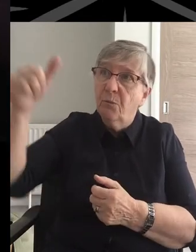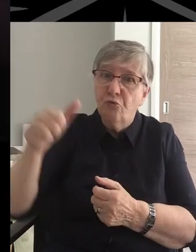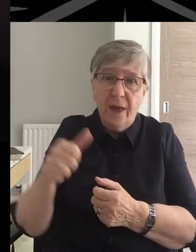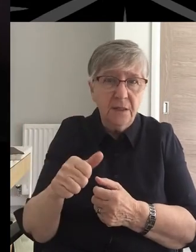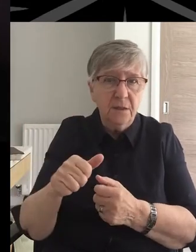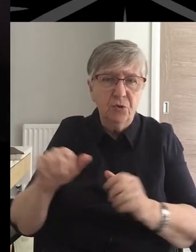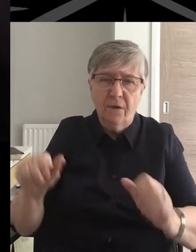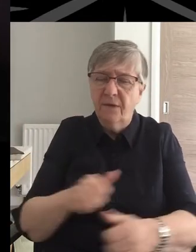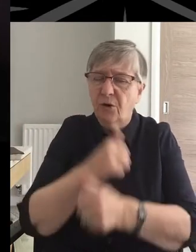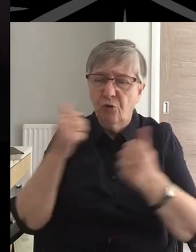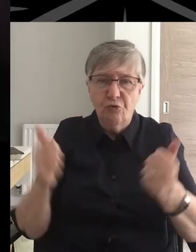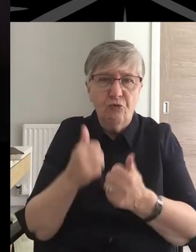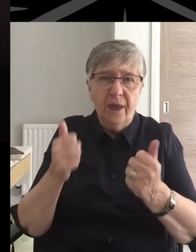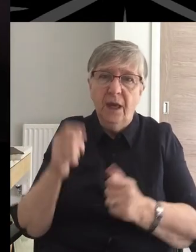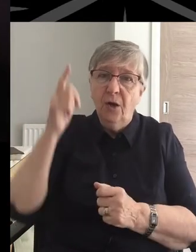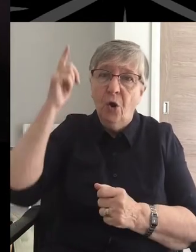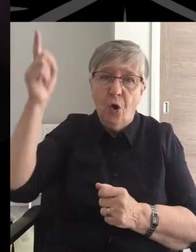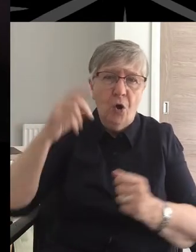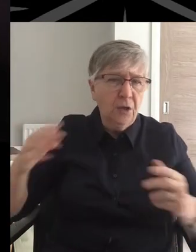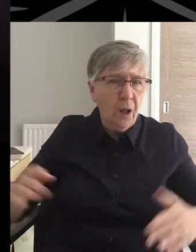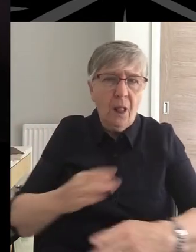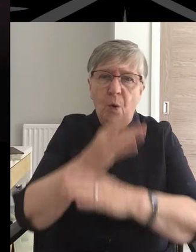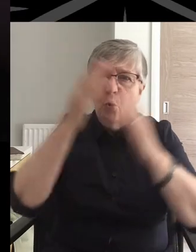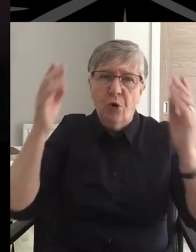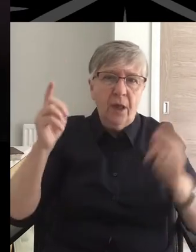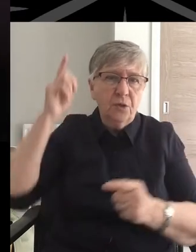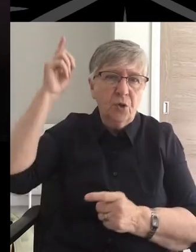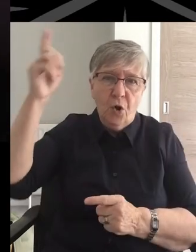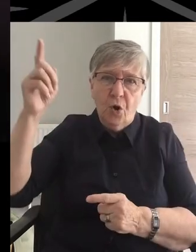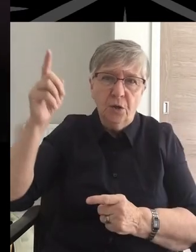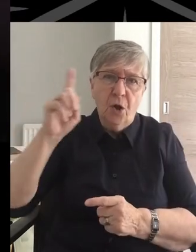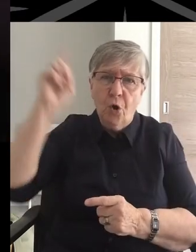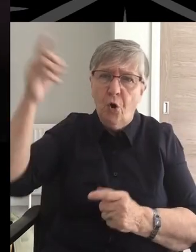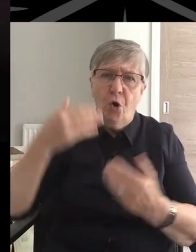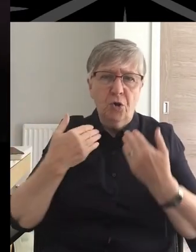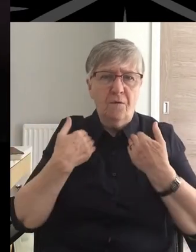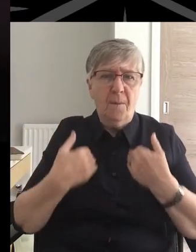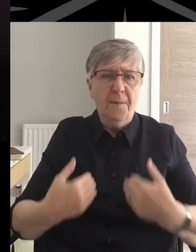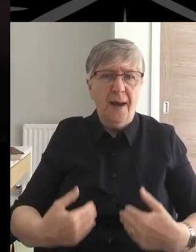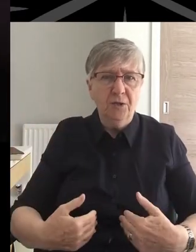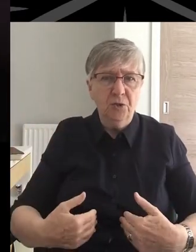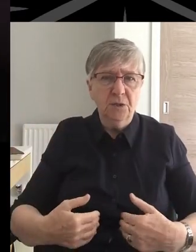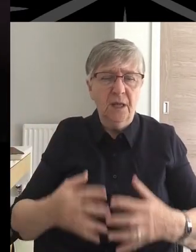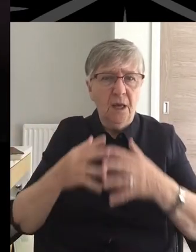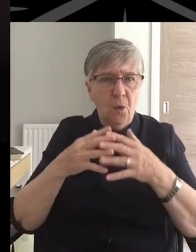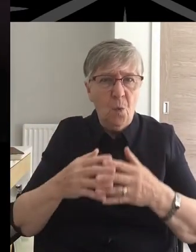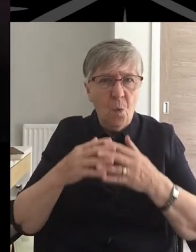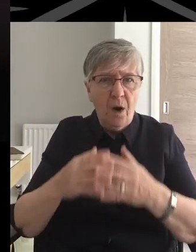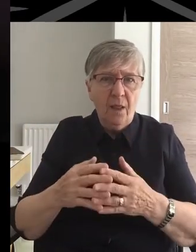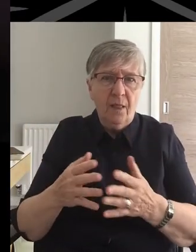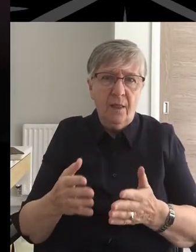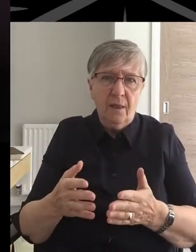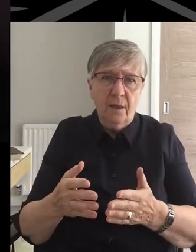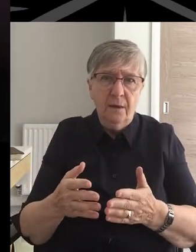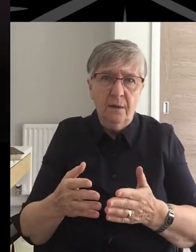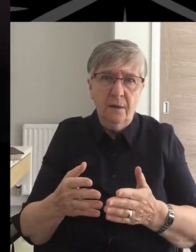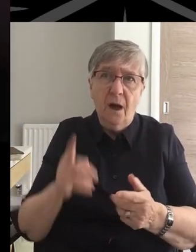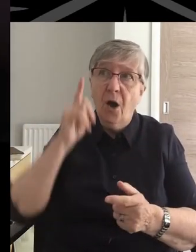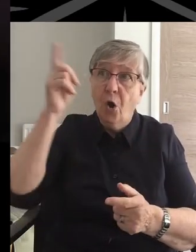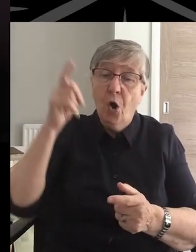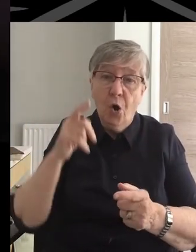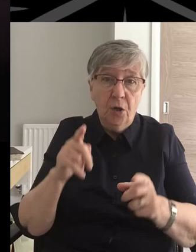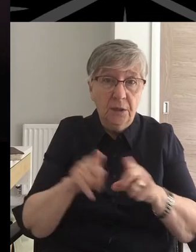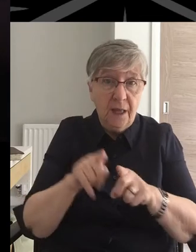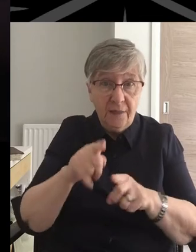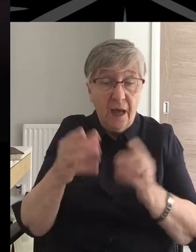of a great God, a glorious God, a God of majesty and of worthiness, a God like that